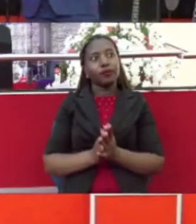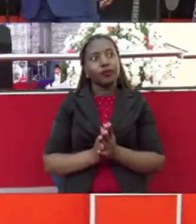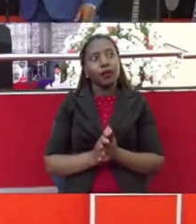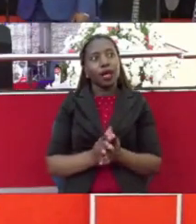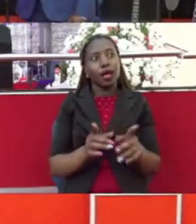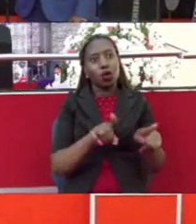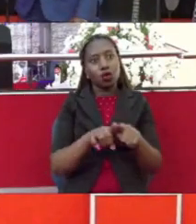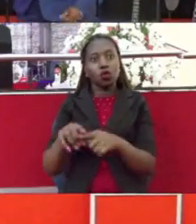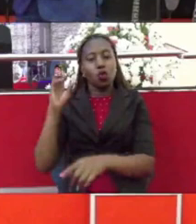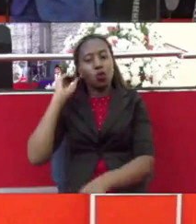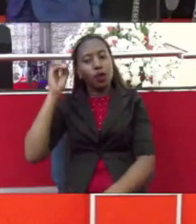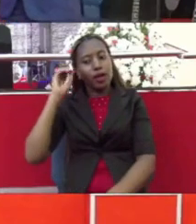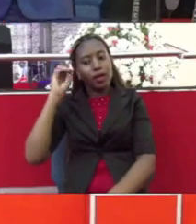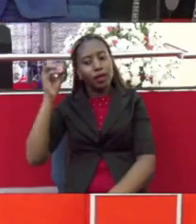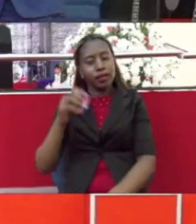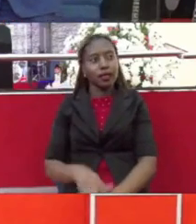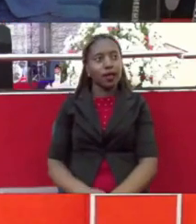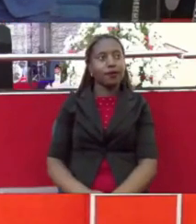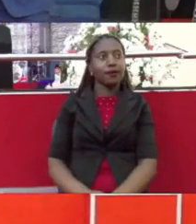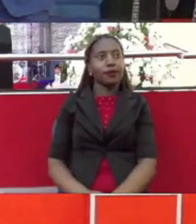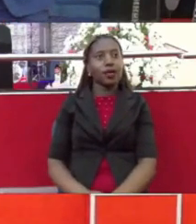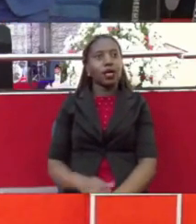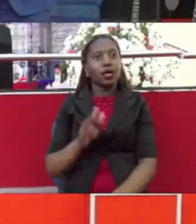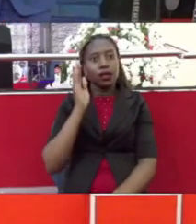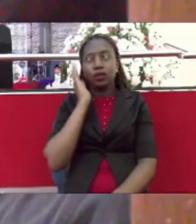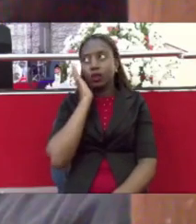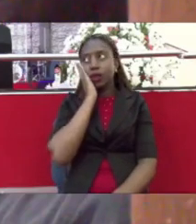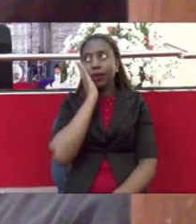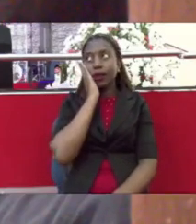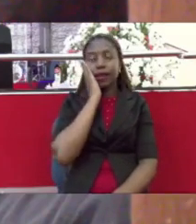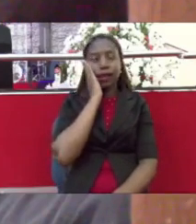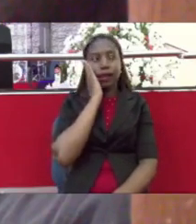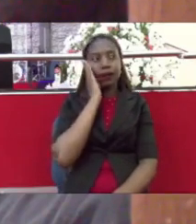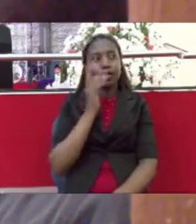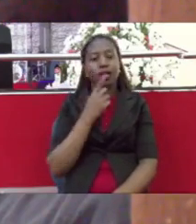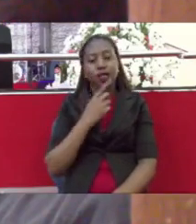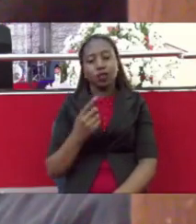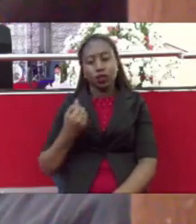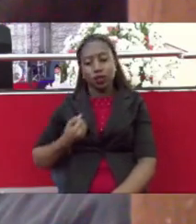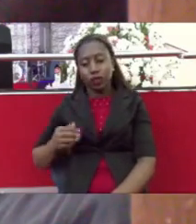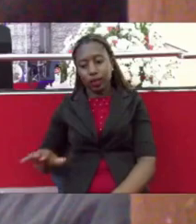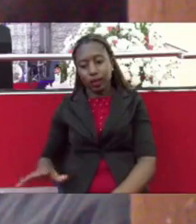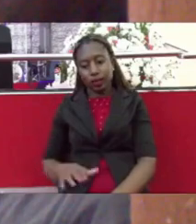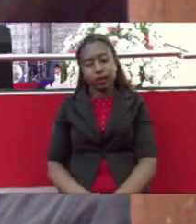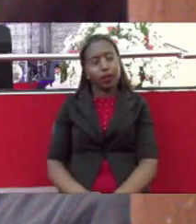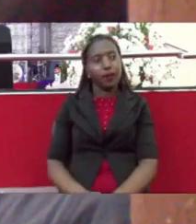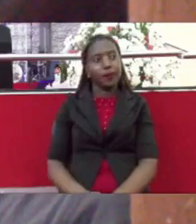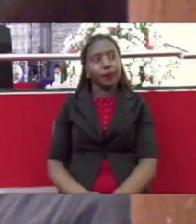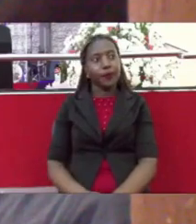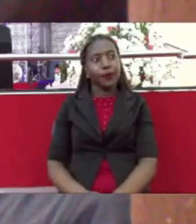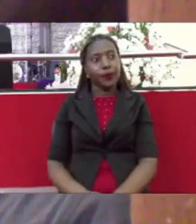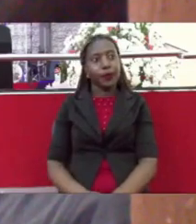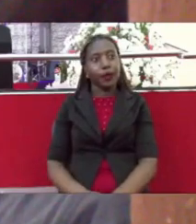mayai. So the mother was silent, but reached her time and told the girl. Mama akawa amenyamaza lakini akamwambia msichana,